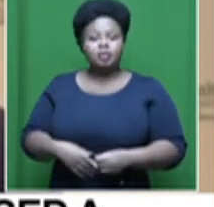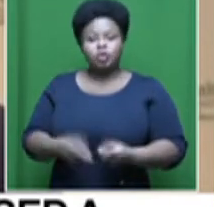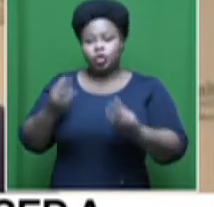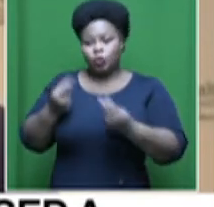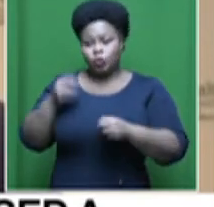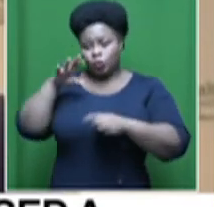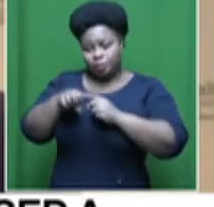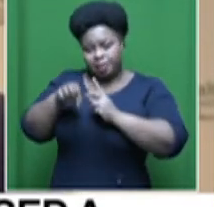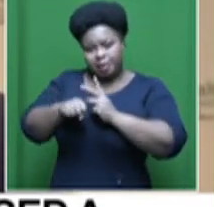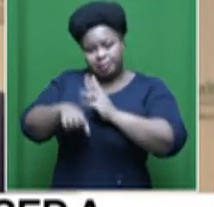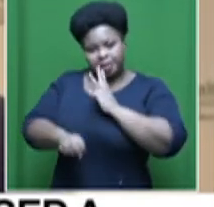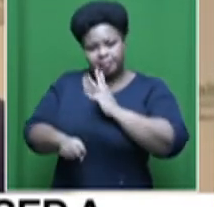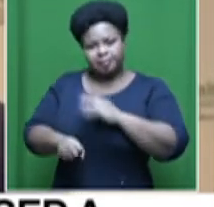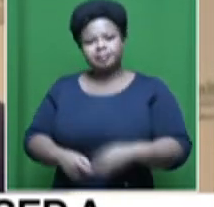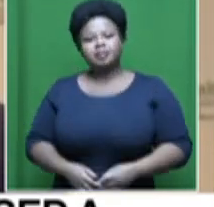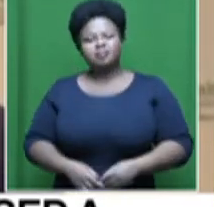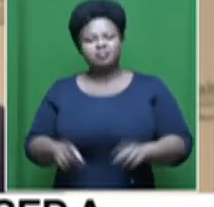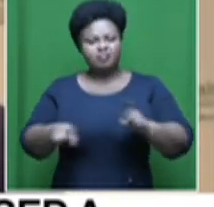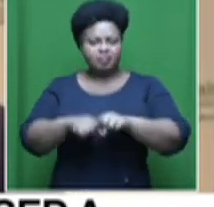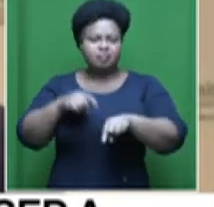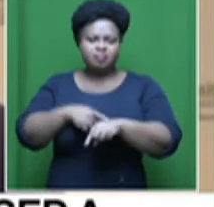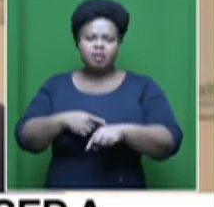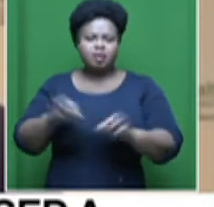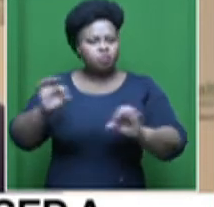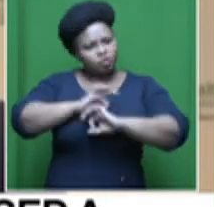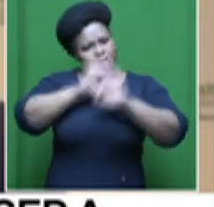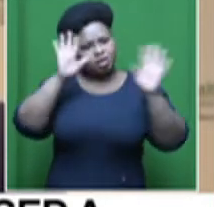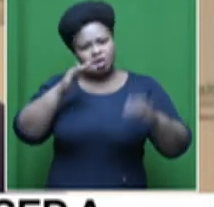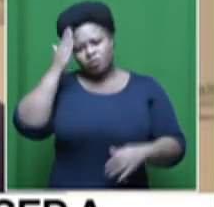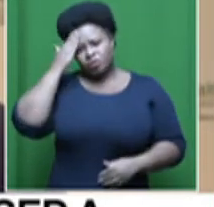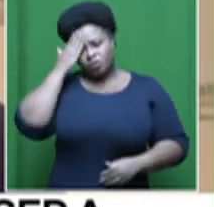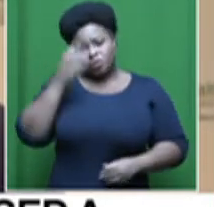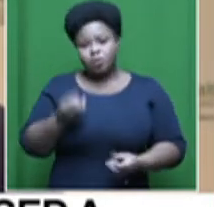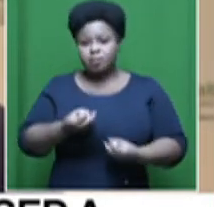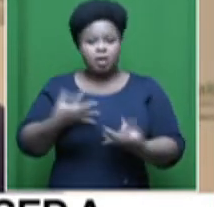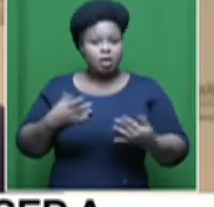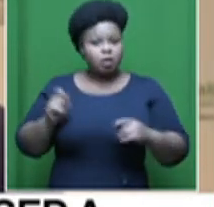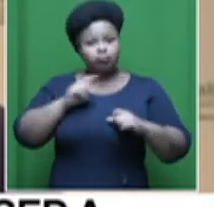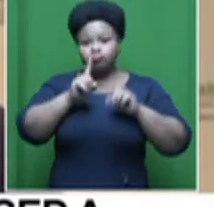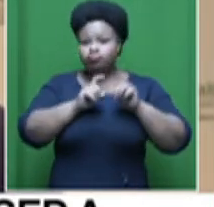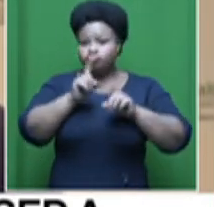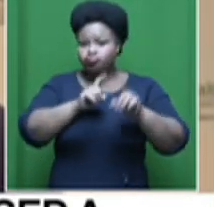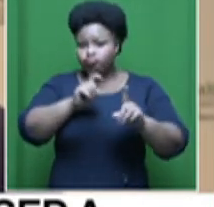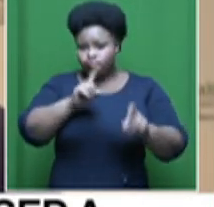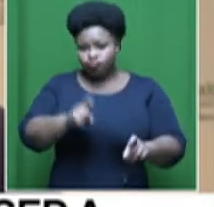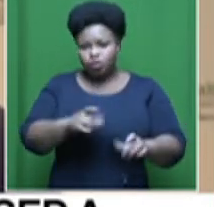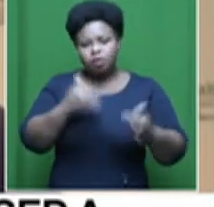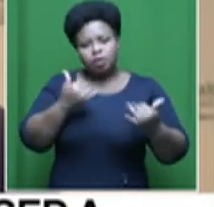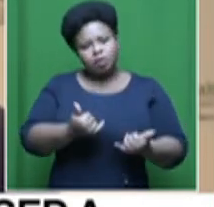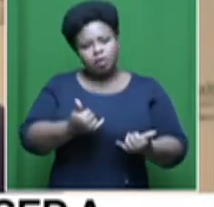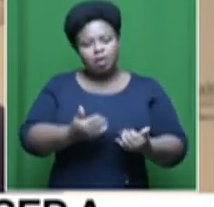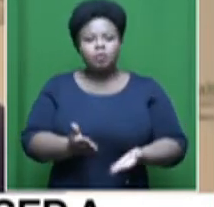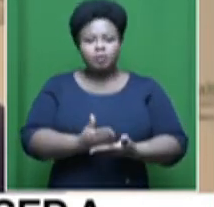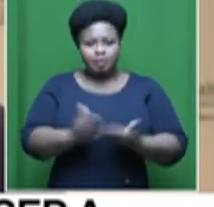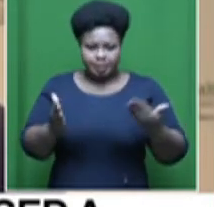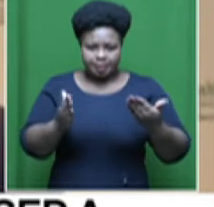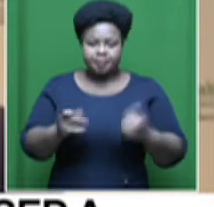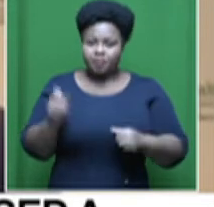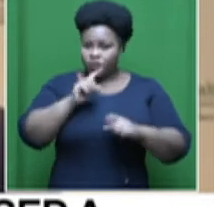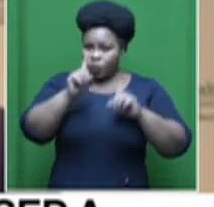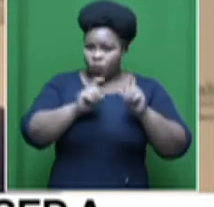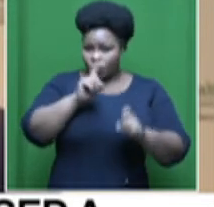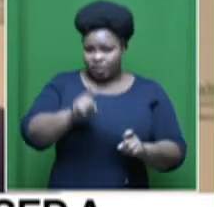findings. But it also is clear that new questions have been raised, and therefore we've also directed that certain of those